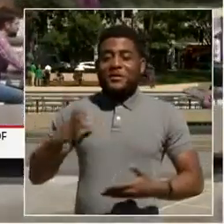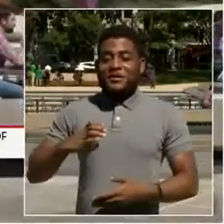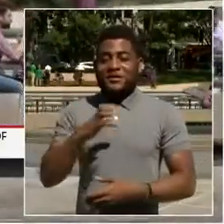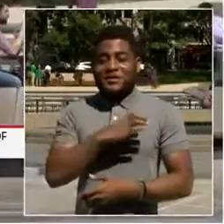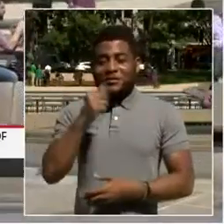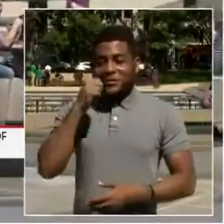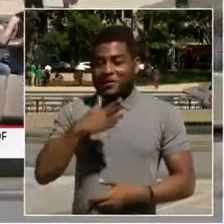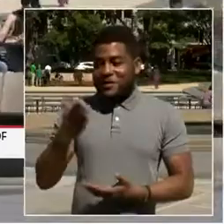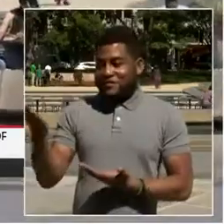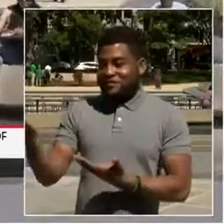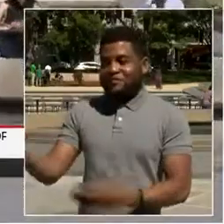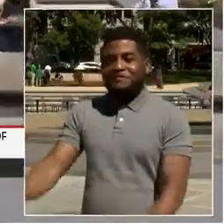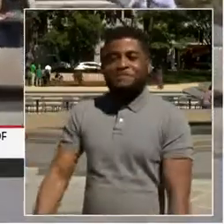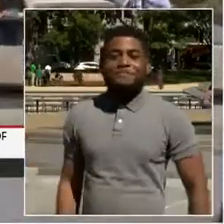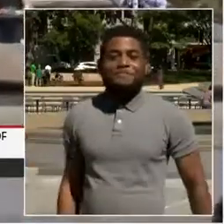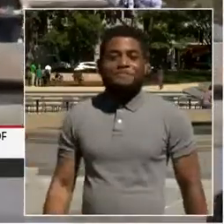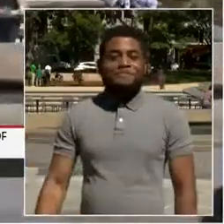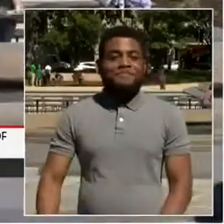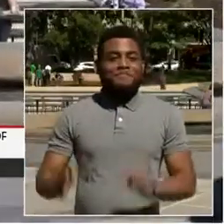Norton.